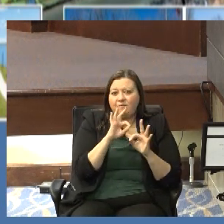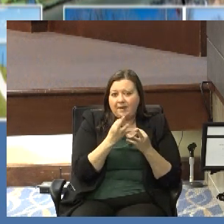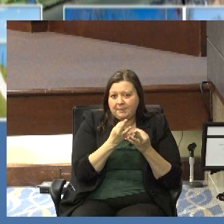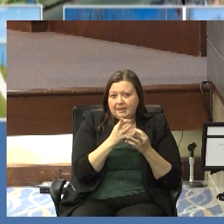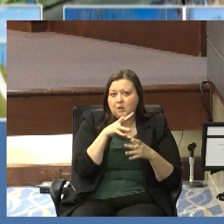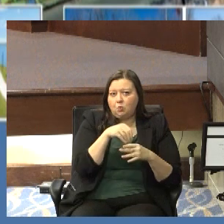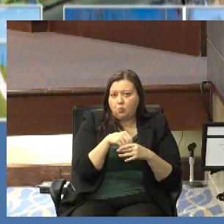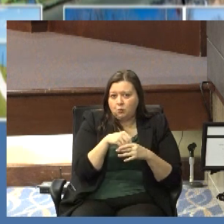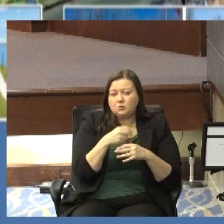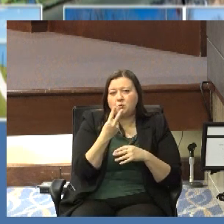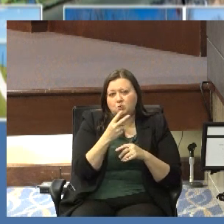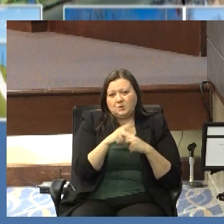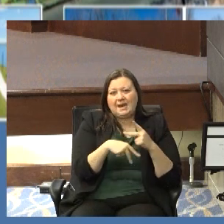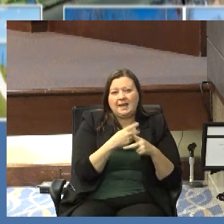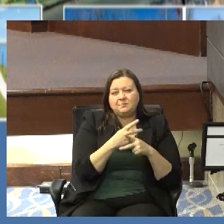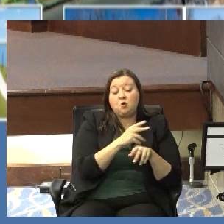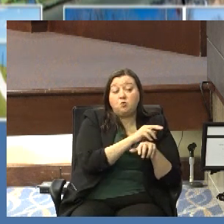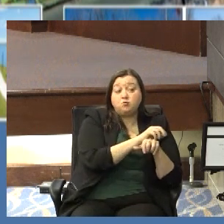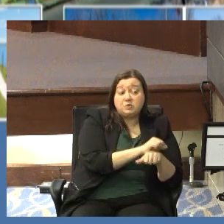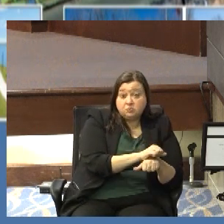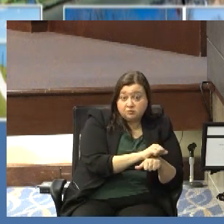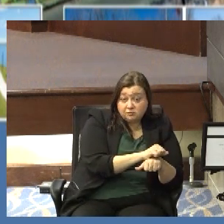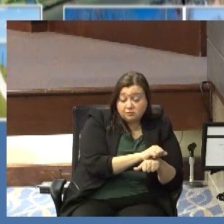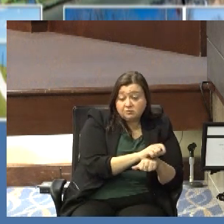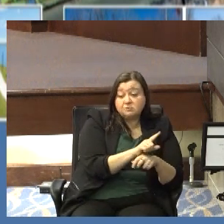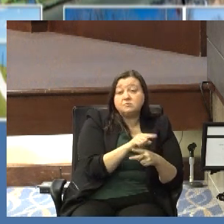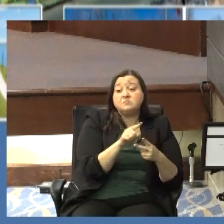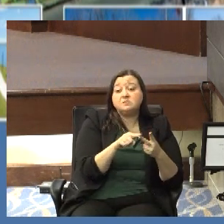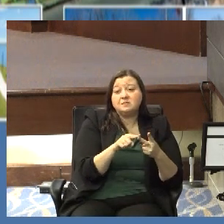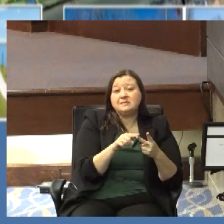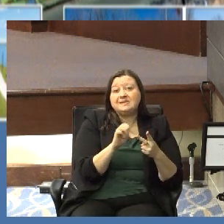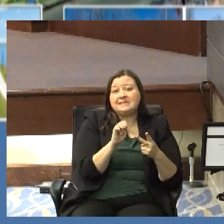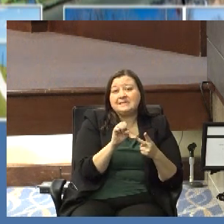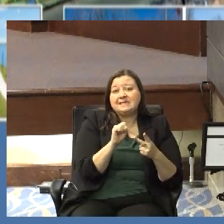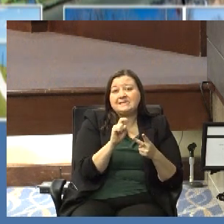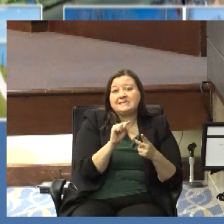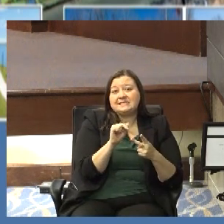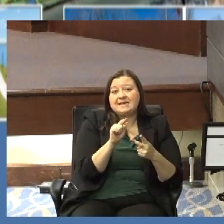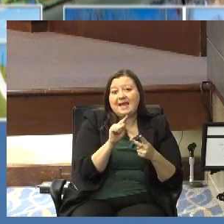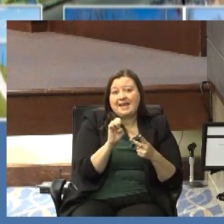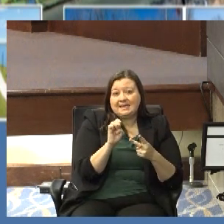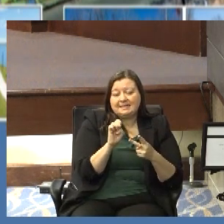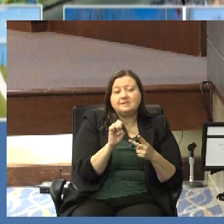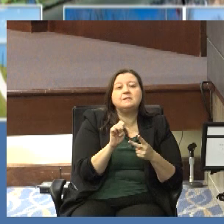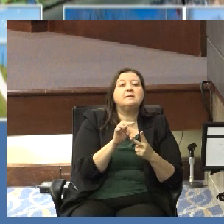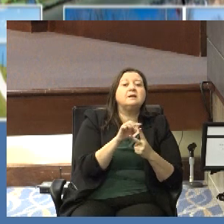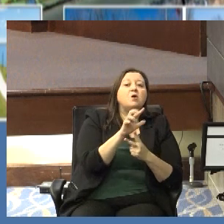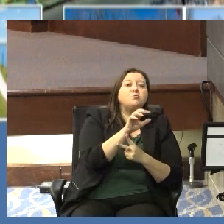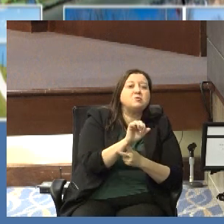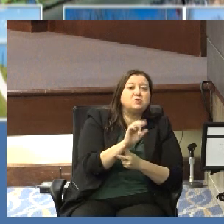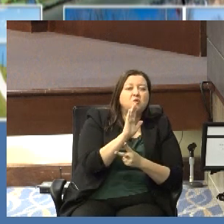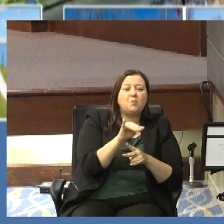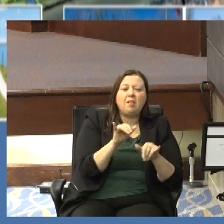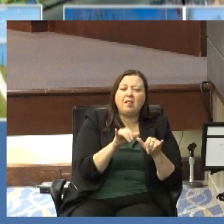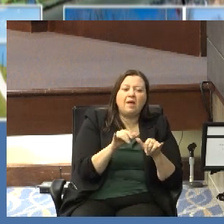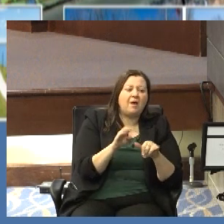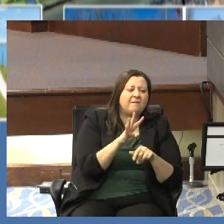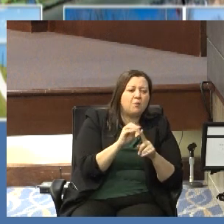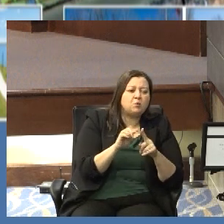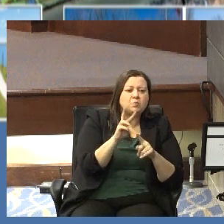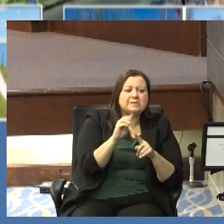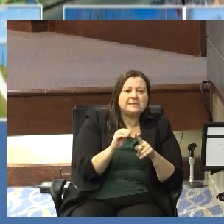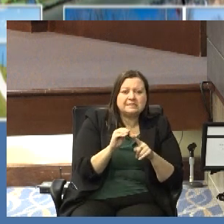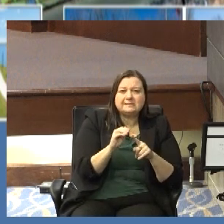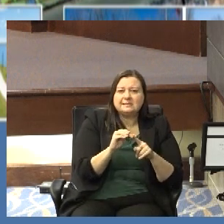includes two types of what we're calling traditional and estate neighborhoods. The traditional lots would be range in size from 40 to